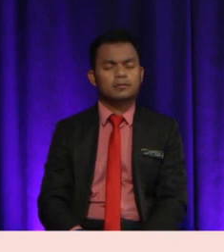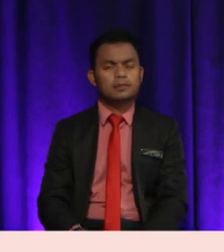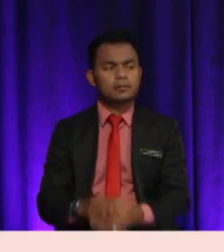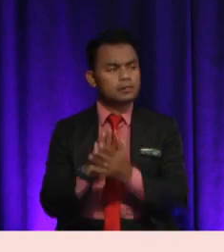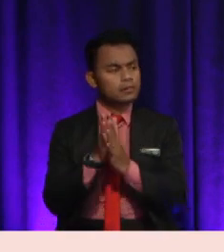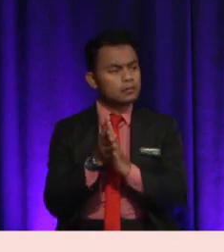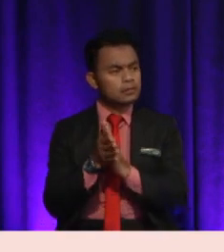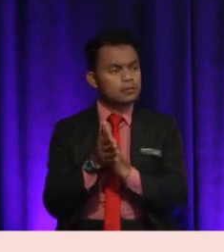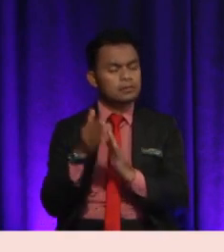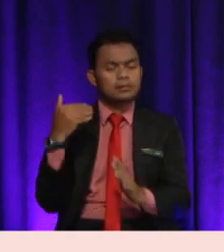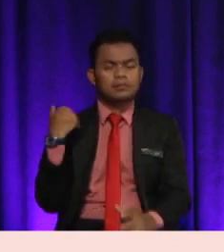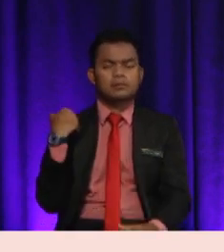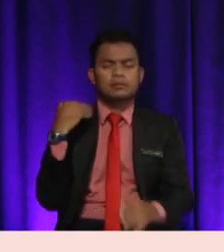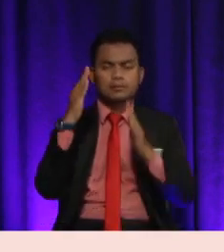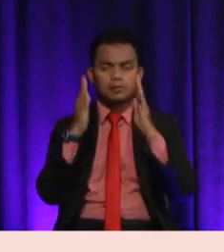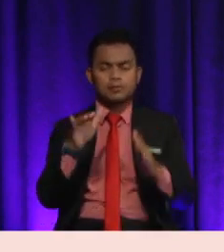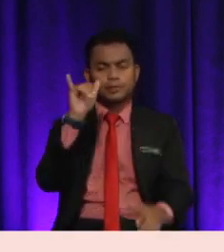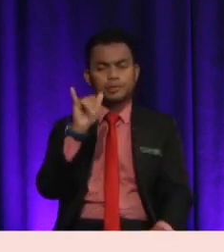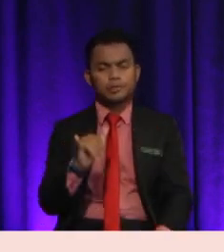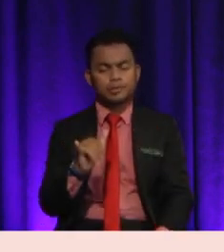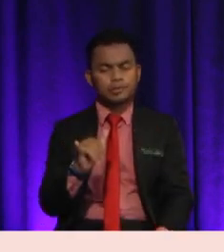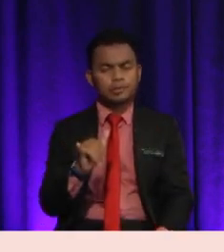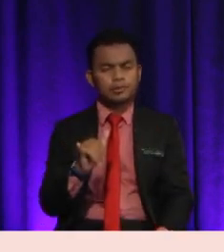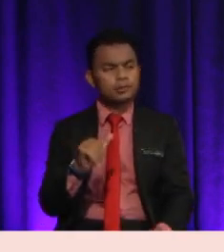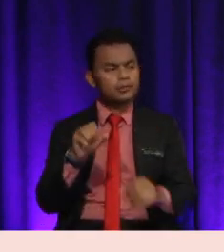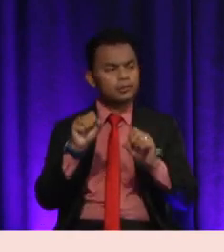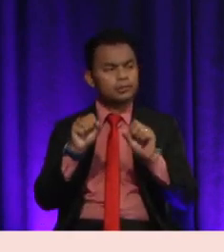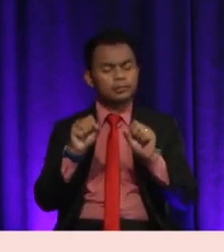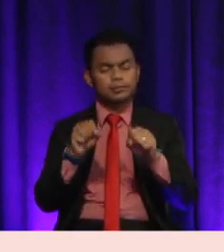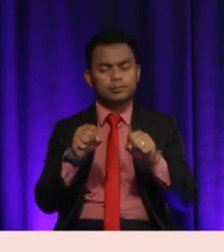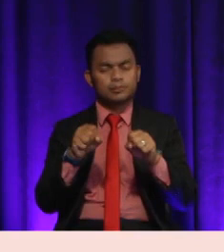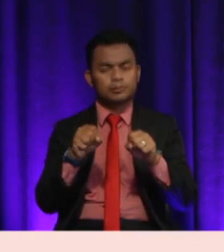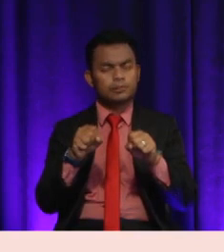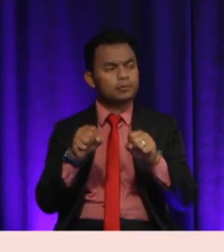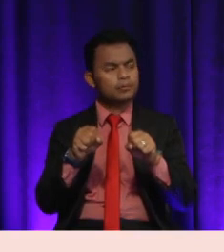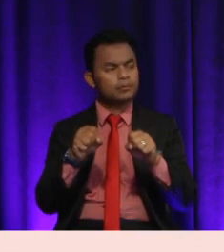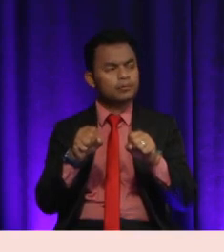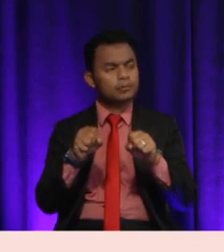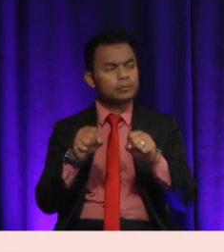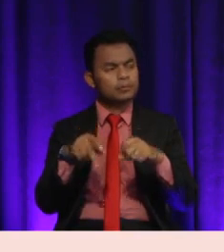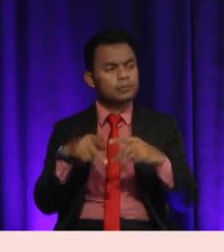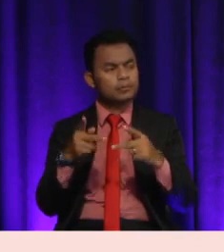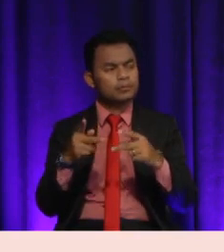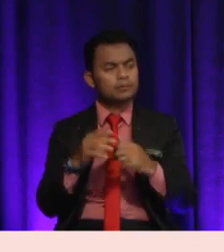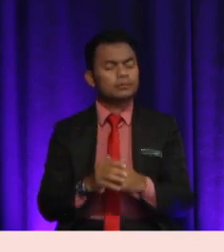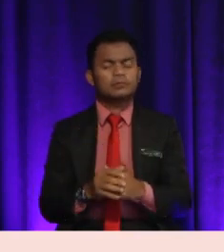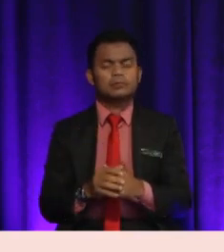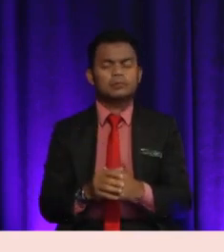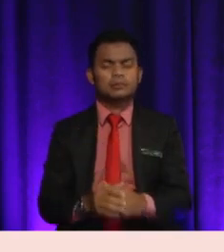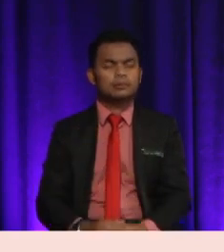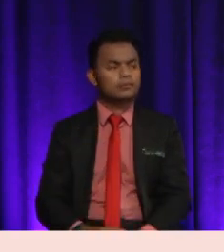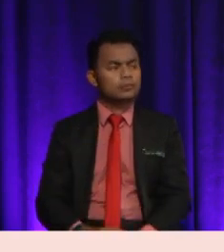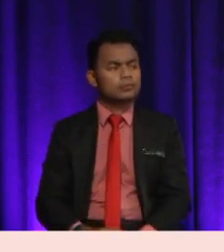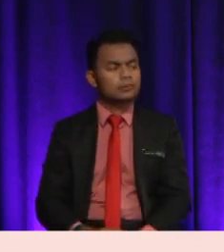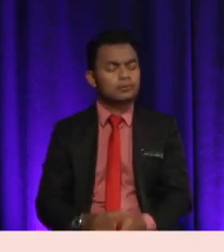her husband and only child, and traveled across the country to California, where a strange obsession awaited her. Did she